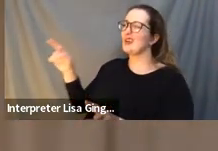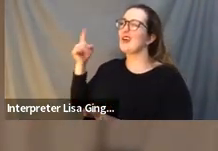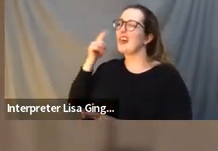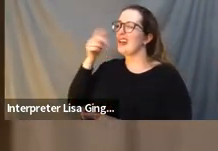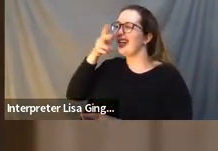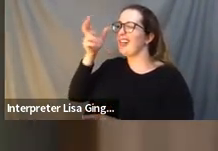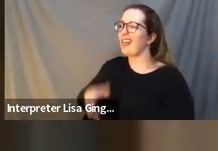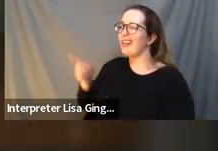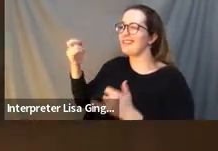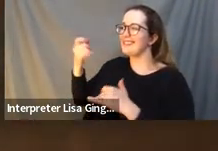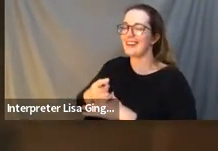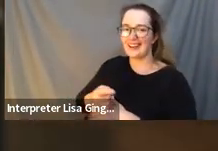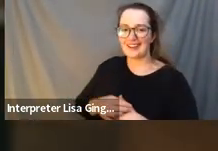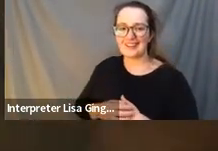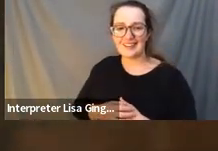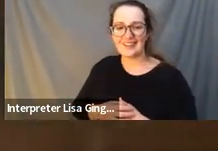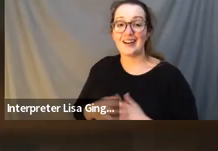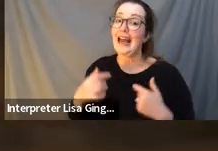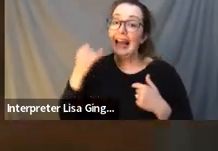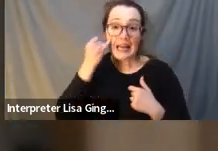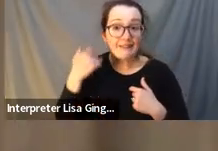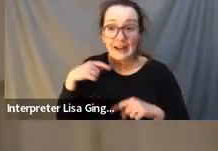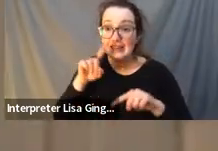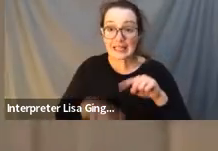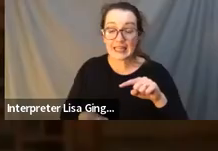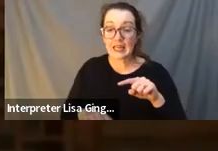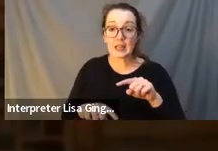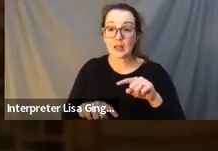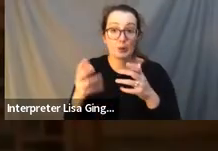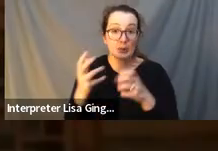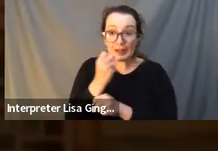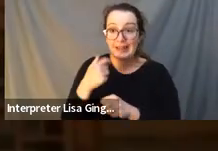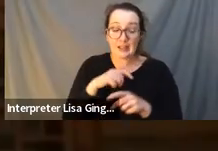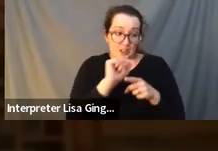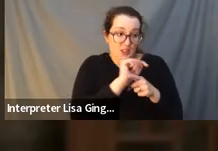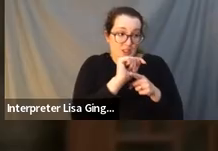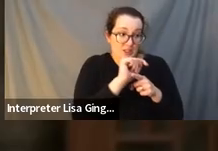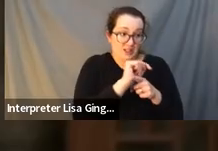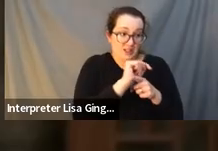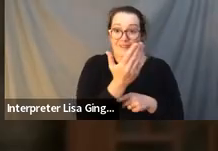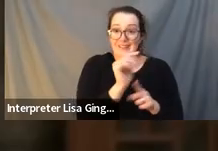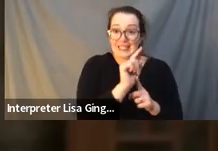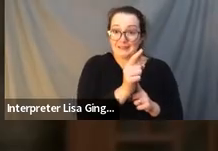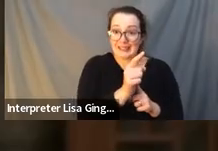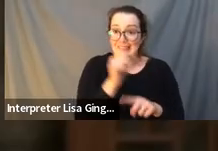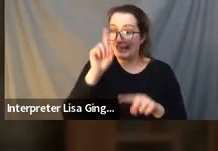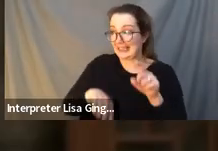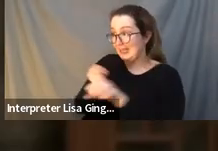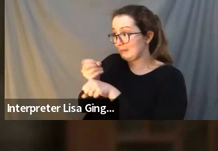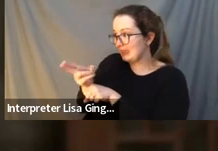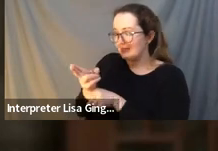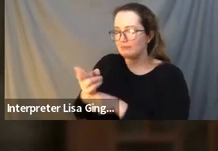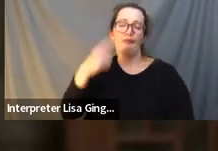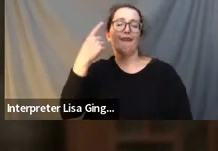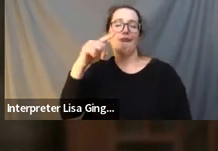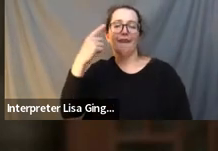You're gonna regret this. If I can't win after training for 15 minutes, then what am I doing? You know who else had 15 minutes